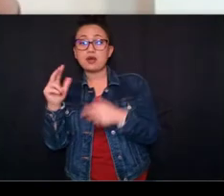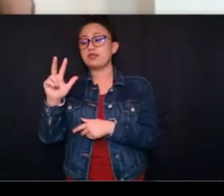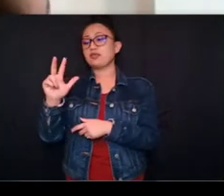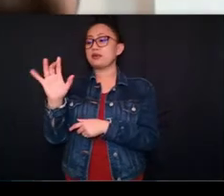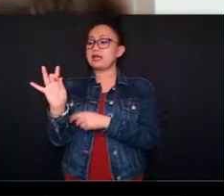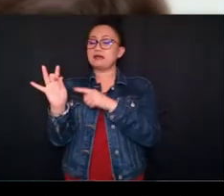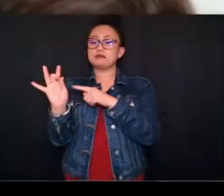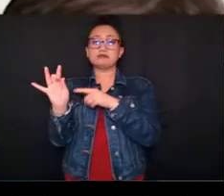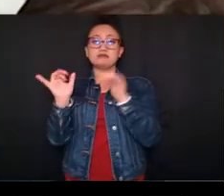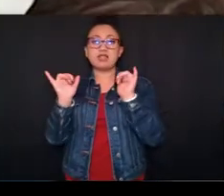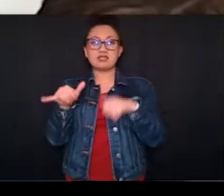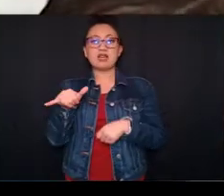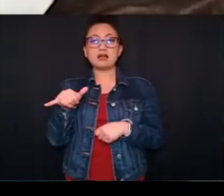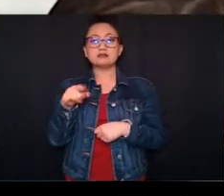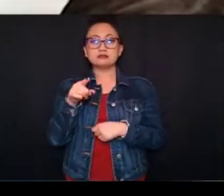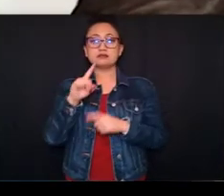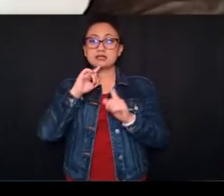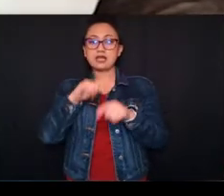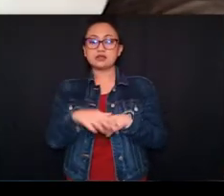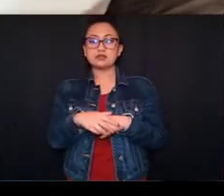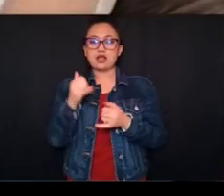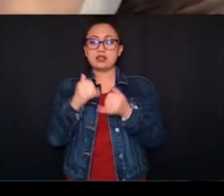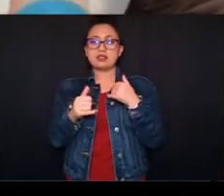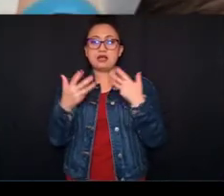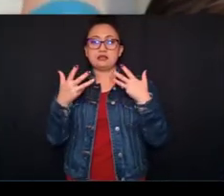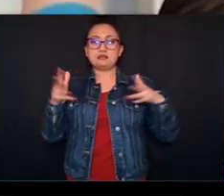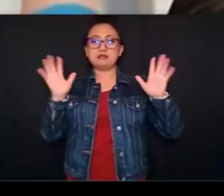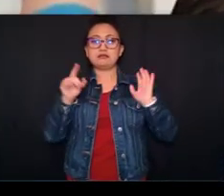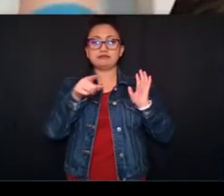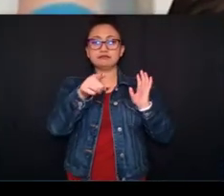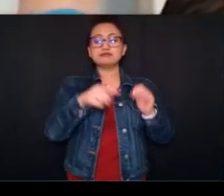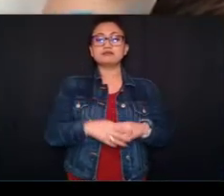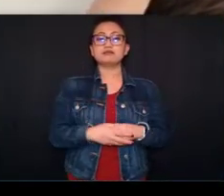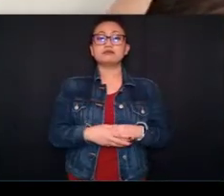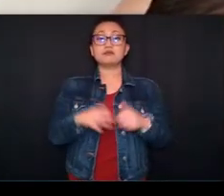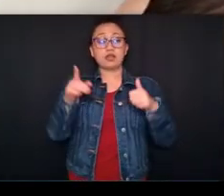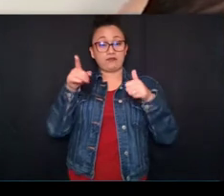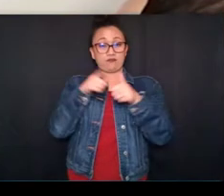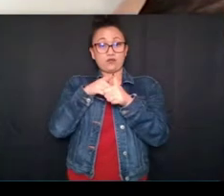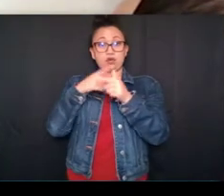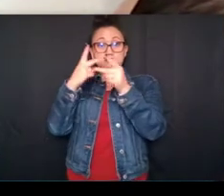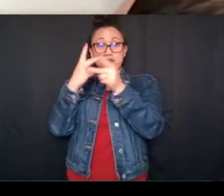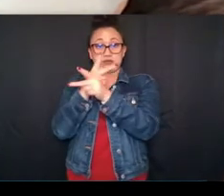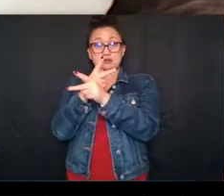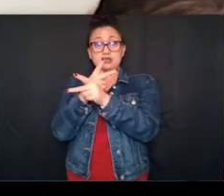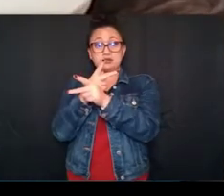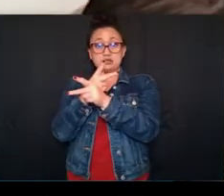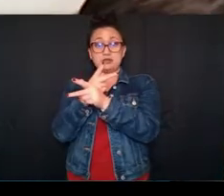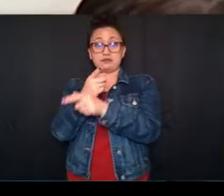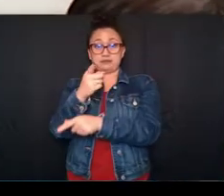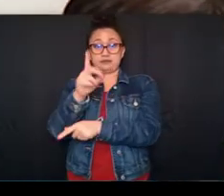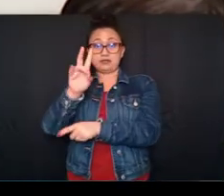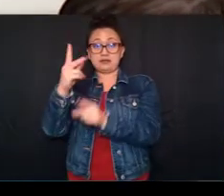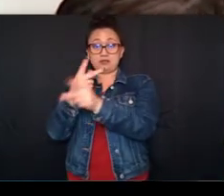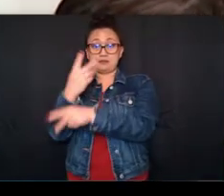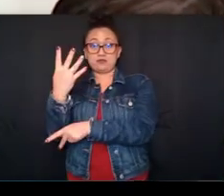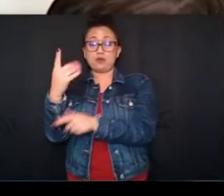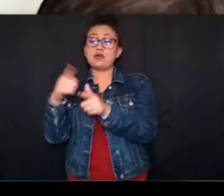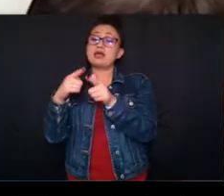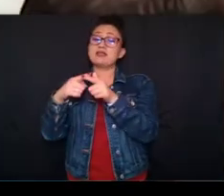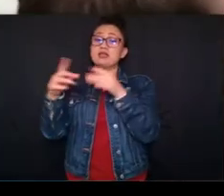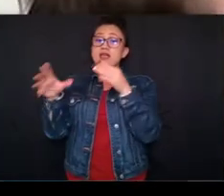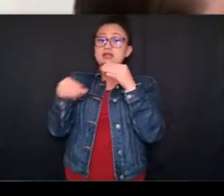last thing in the problem. So notice we followed our order of operations. First we did multiplication, we did it right here, and then we did the addition. We get